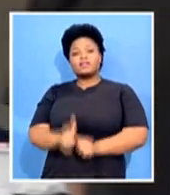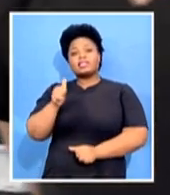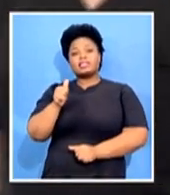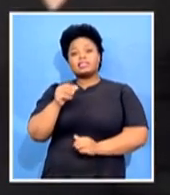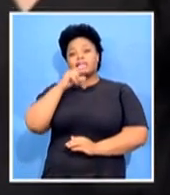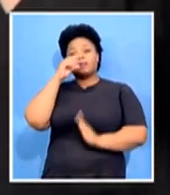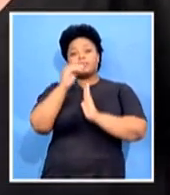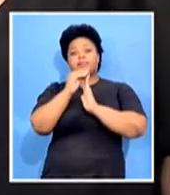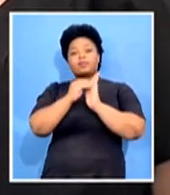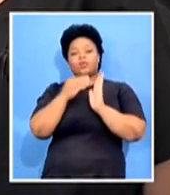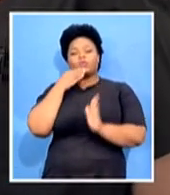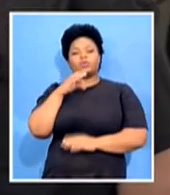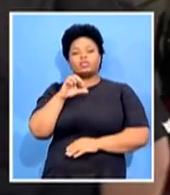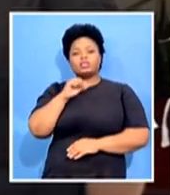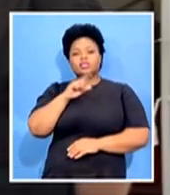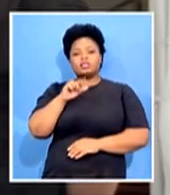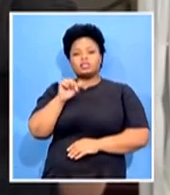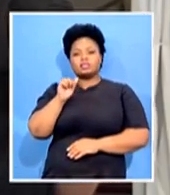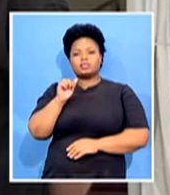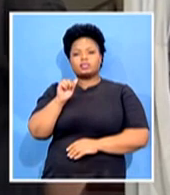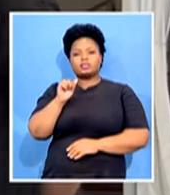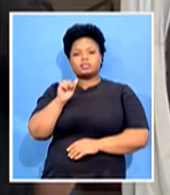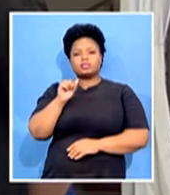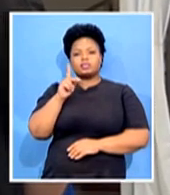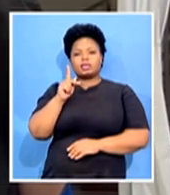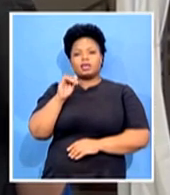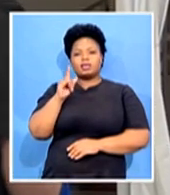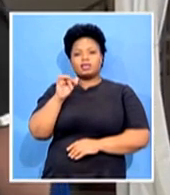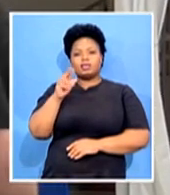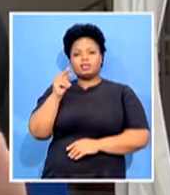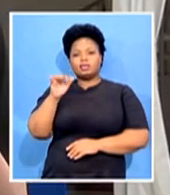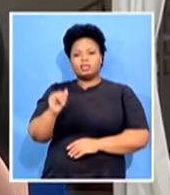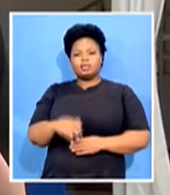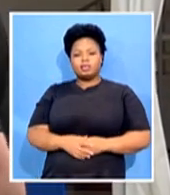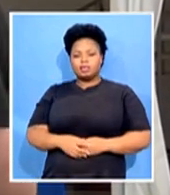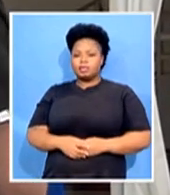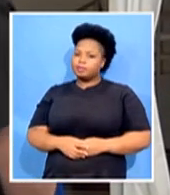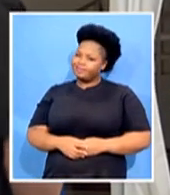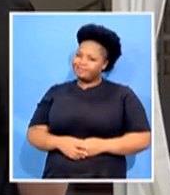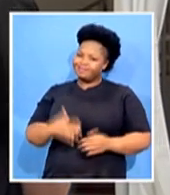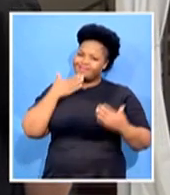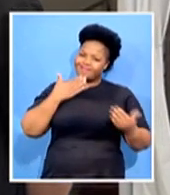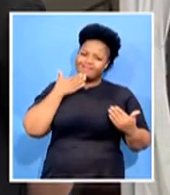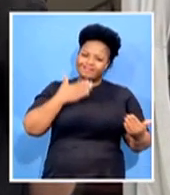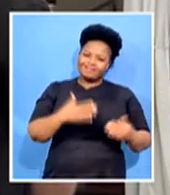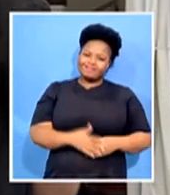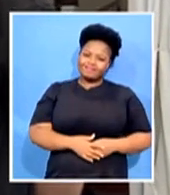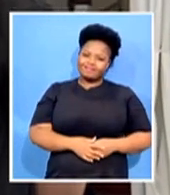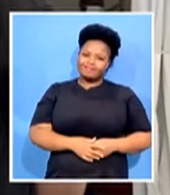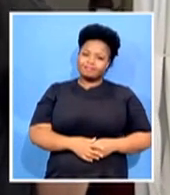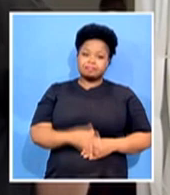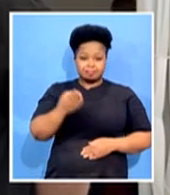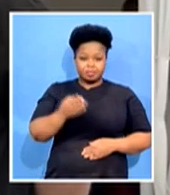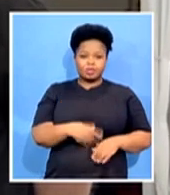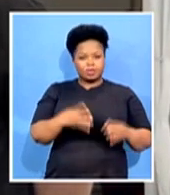Dr. Zamperini, thanks a lot for your time this morning. I see you and quite a number of your colleagues all lining up